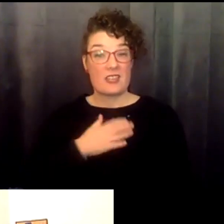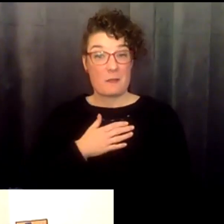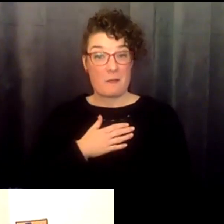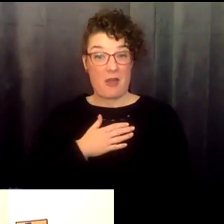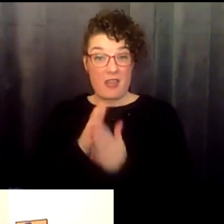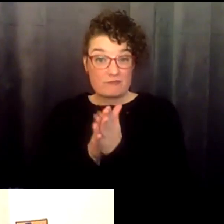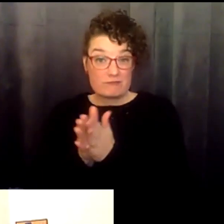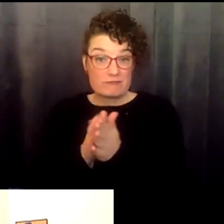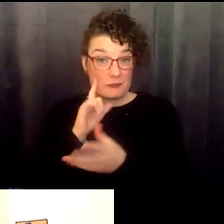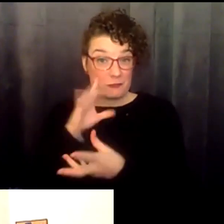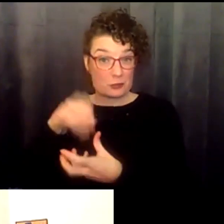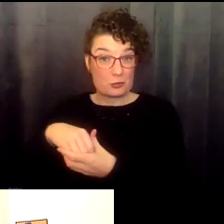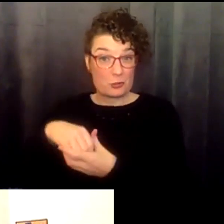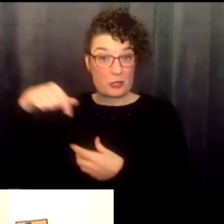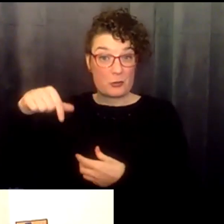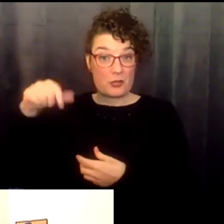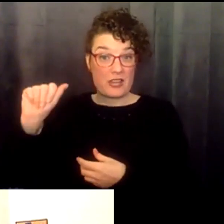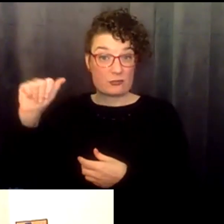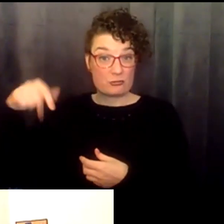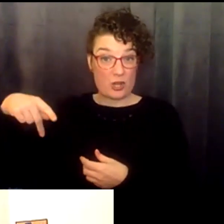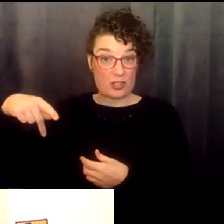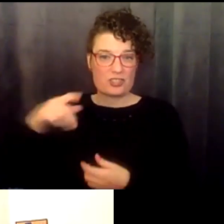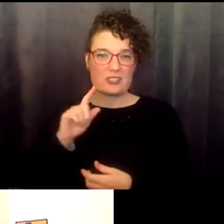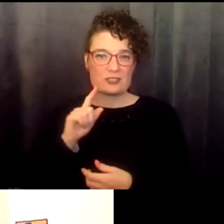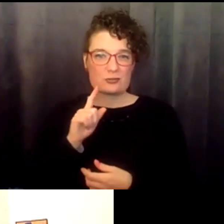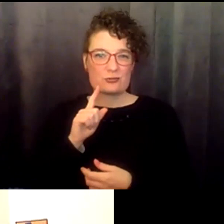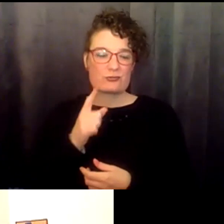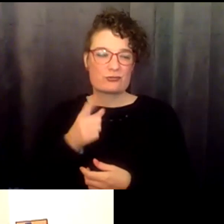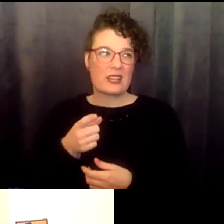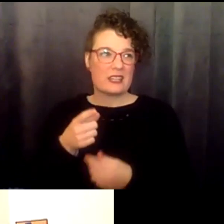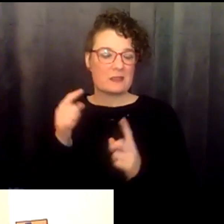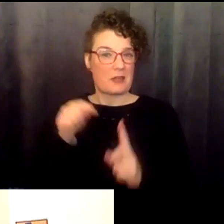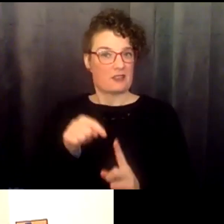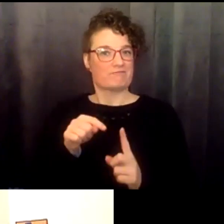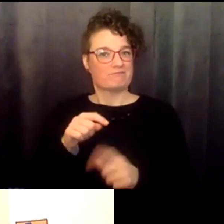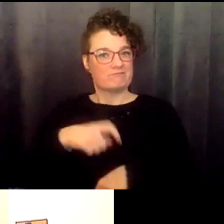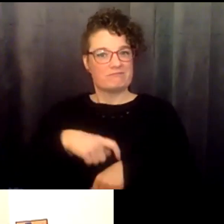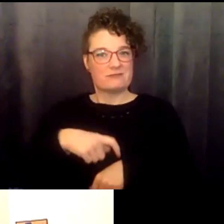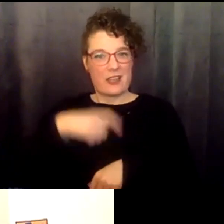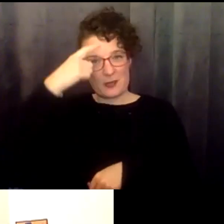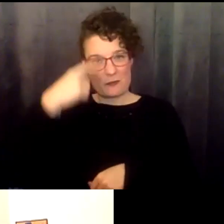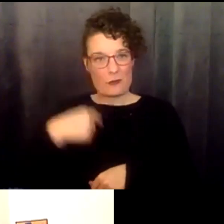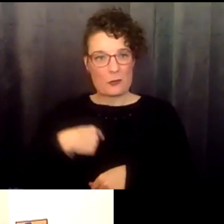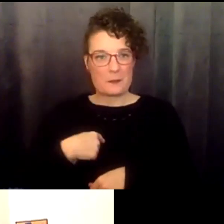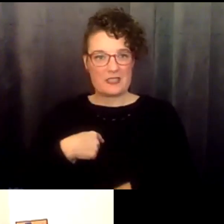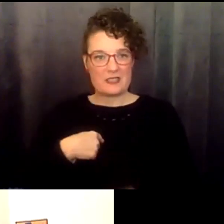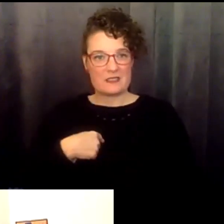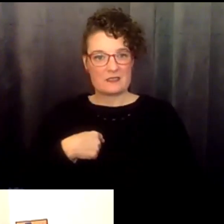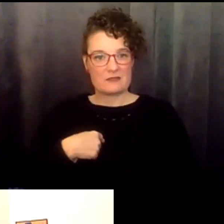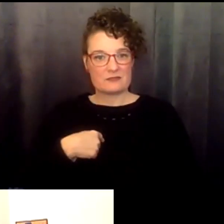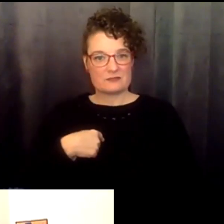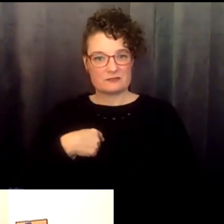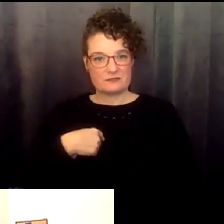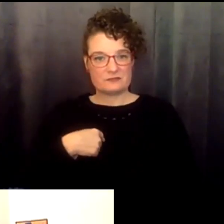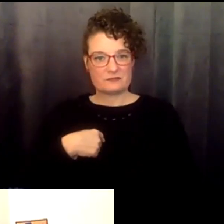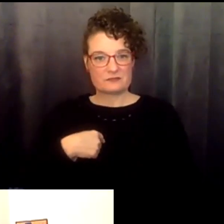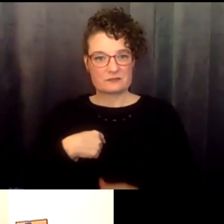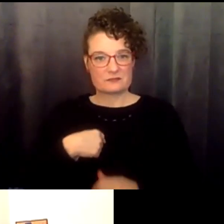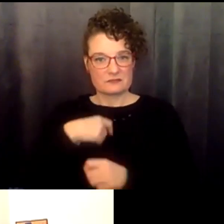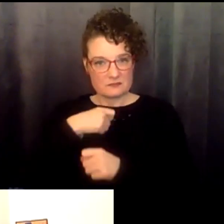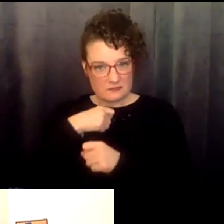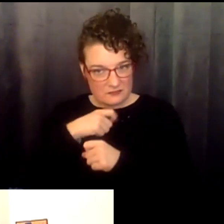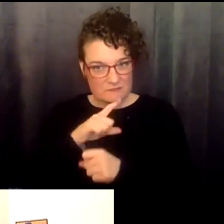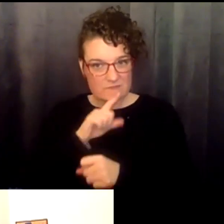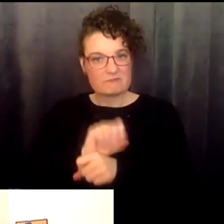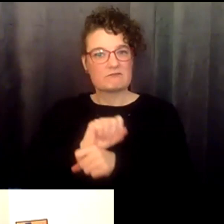joining Queer Ancestors Project was really that like, it's just time for me to like create the stories that I want to